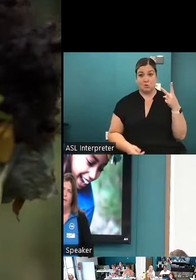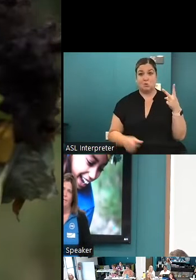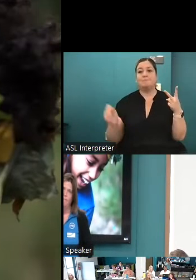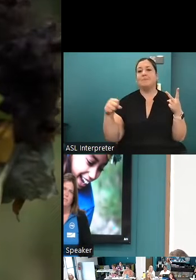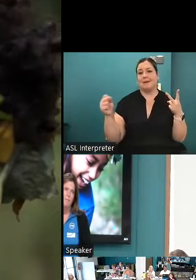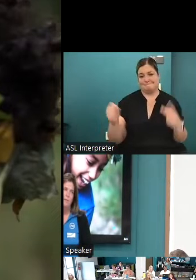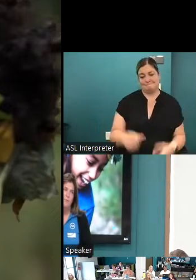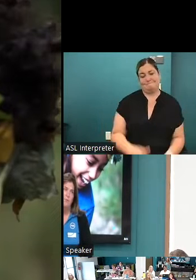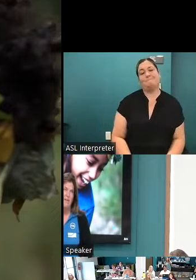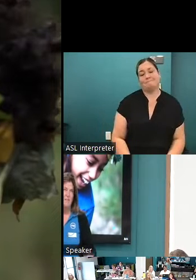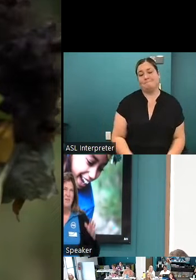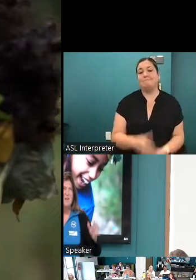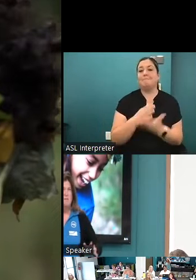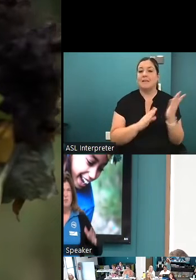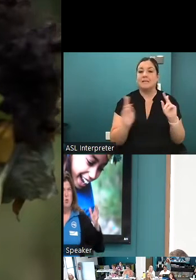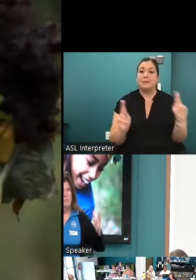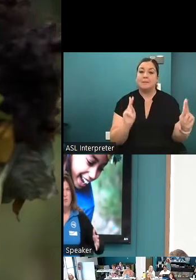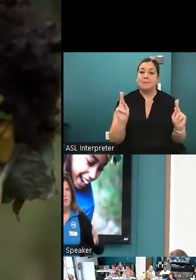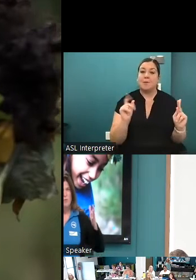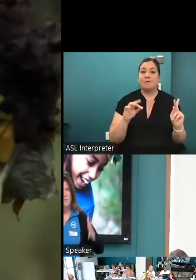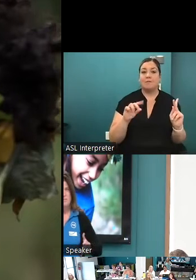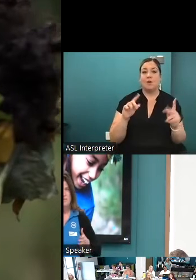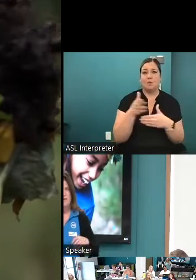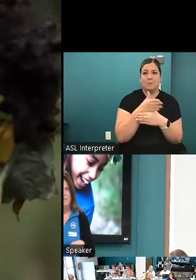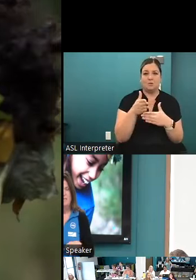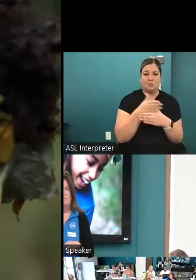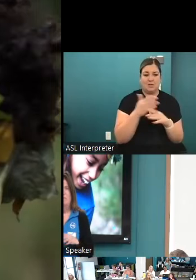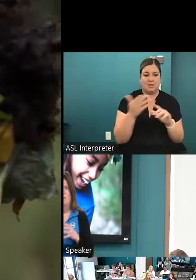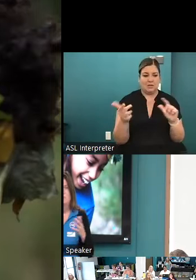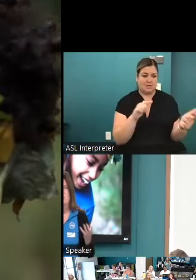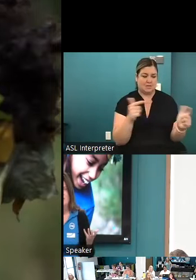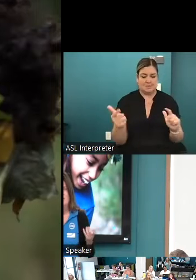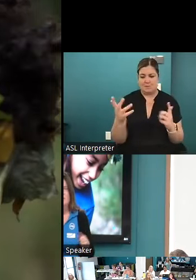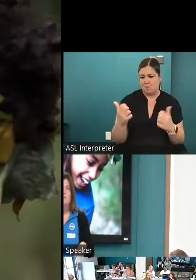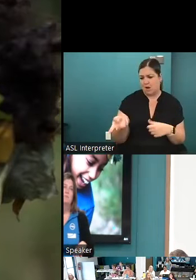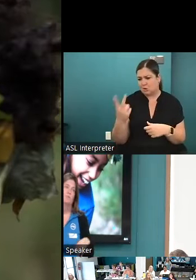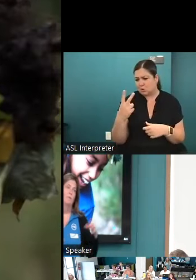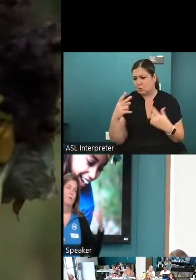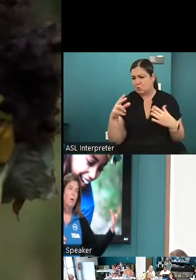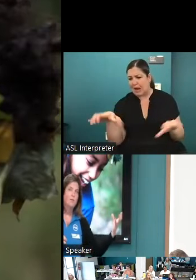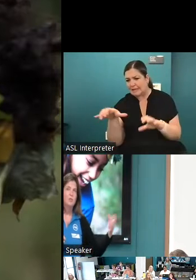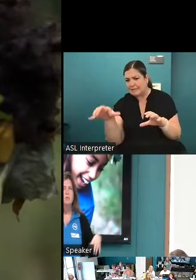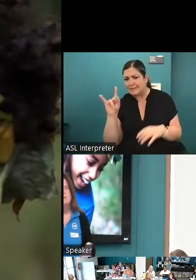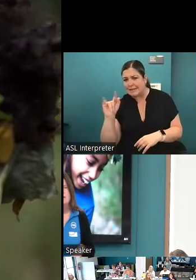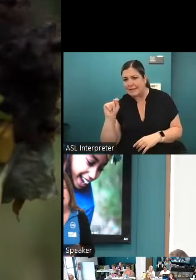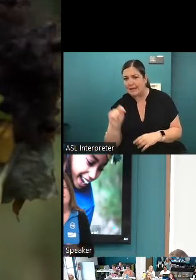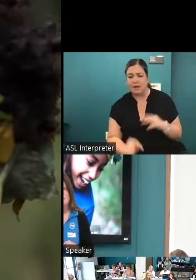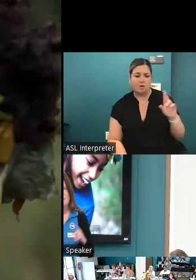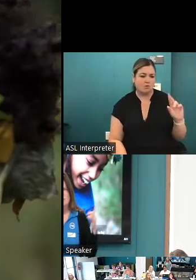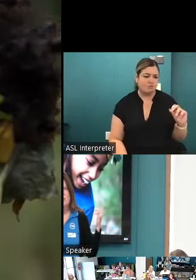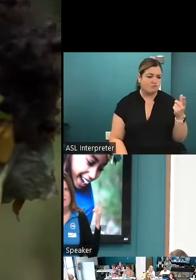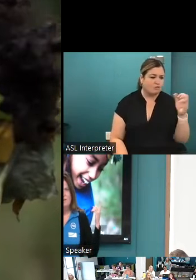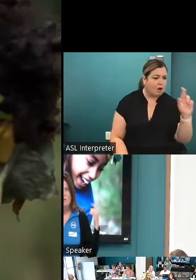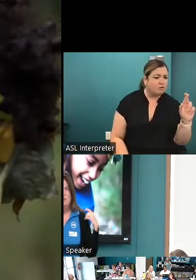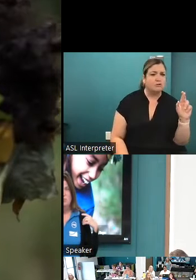them. But some people, like if they're going between points and deciding, like, do I want two activity kits or do I want a Roger?